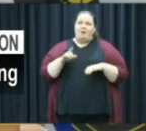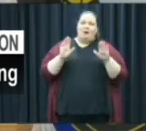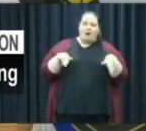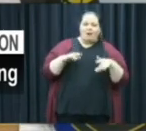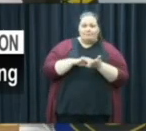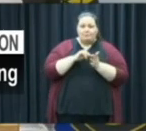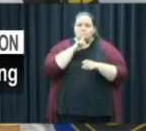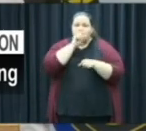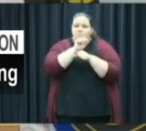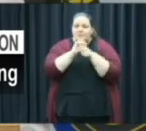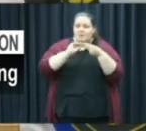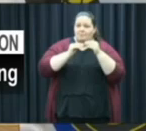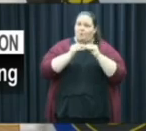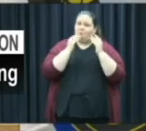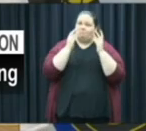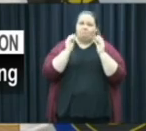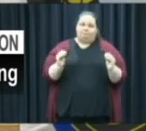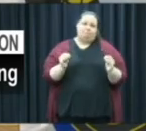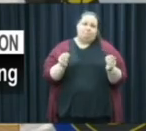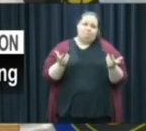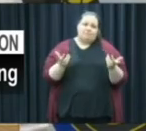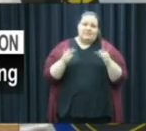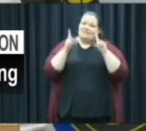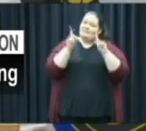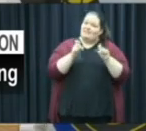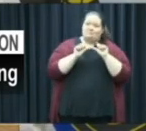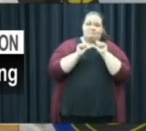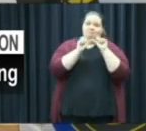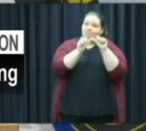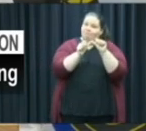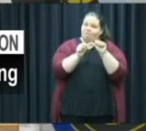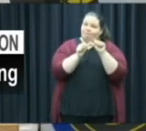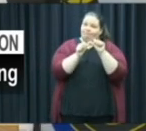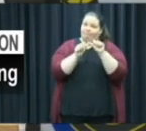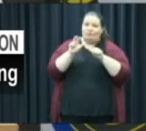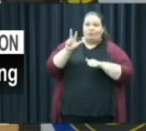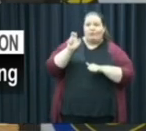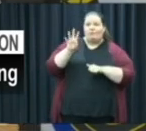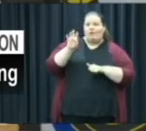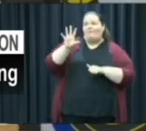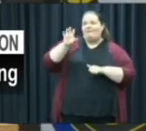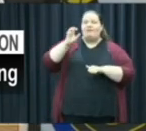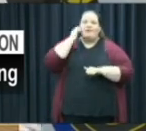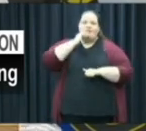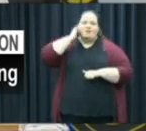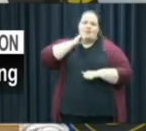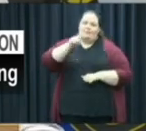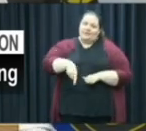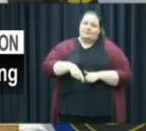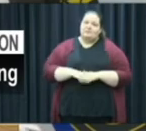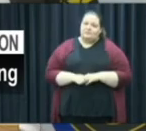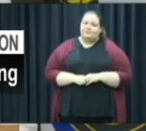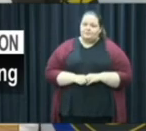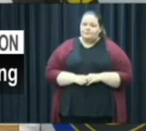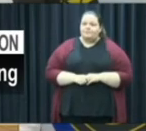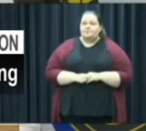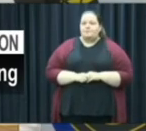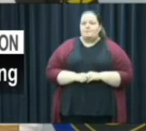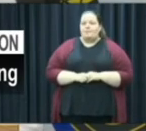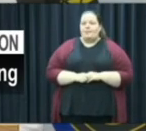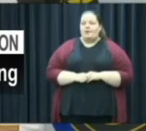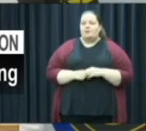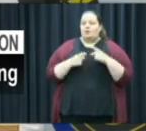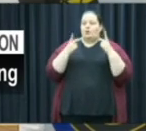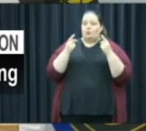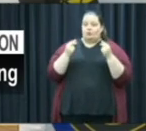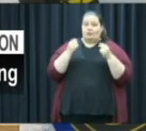release without the right information. So our testing levels have to remain as high as possible. So you can call